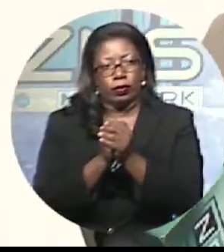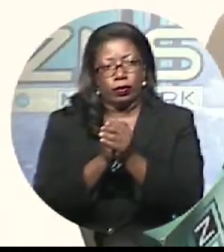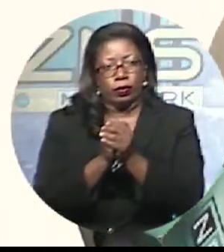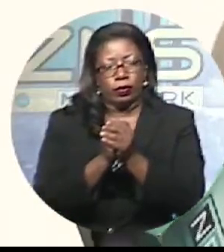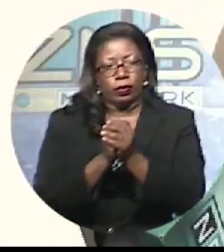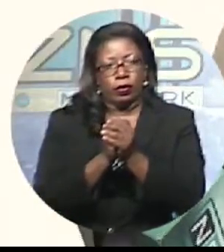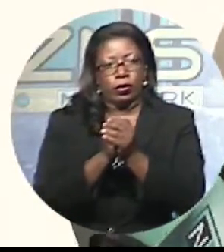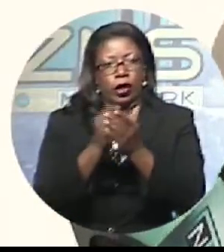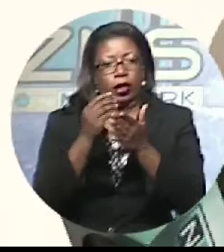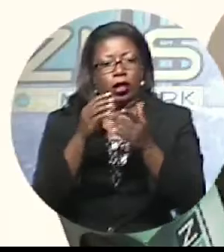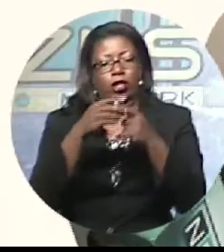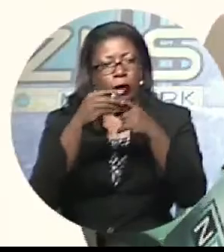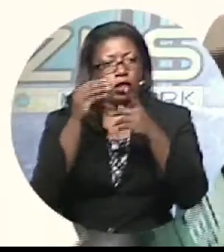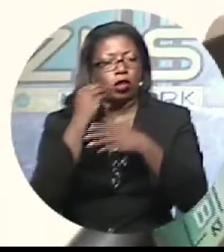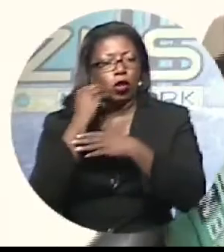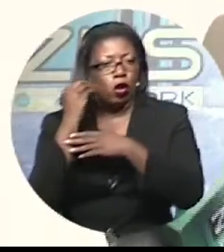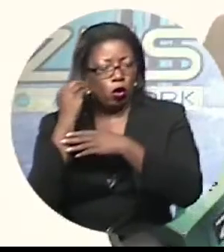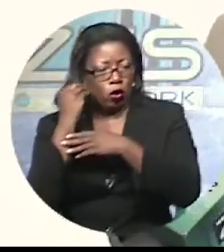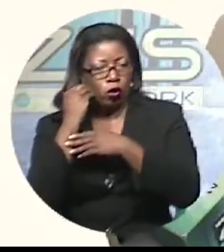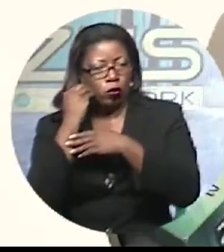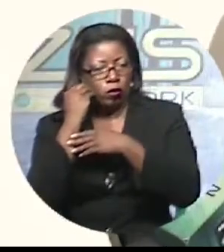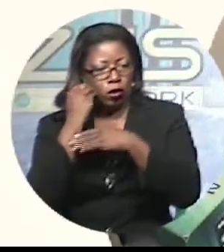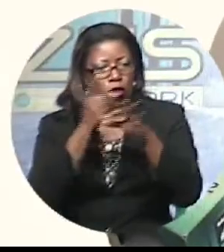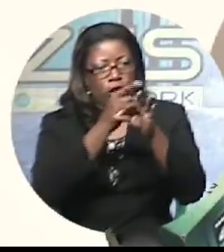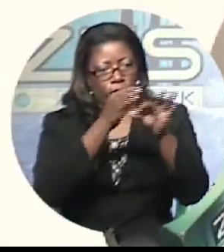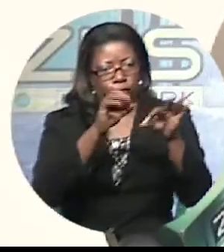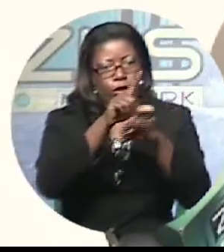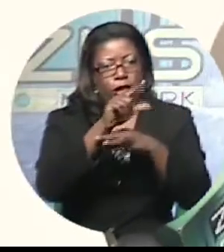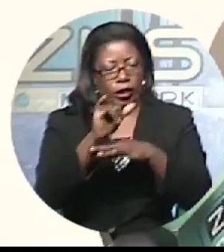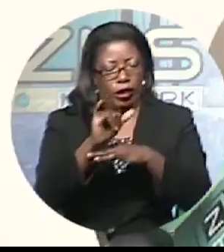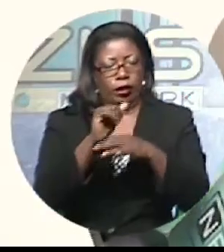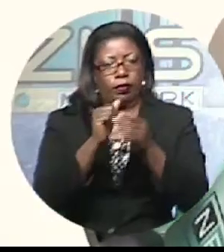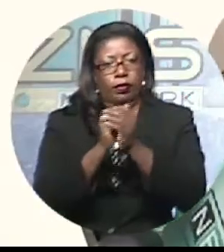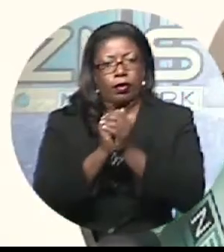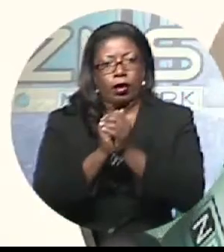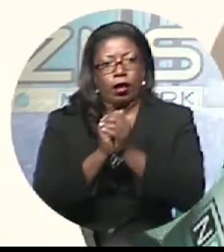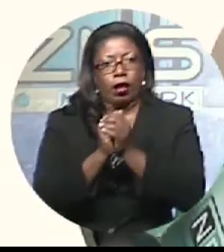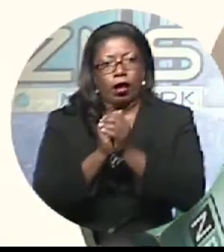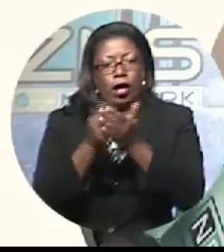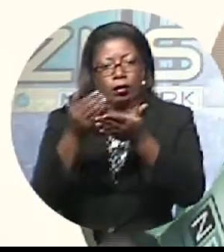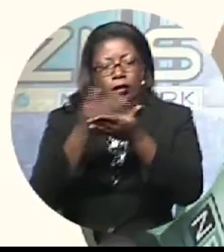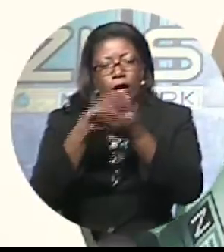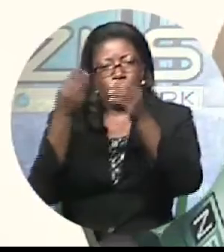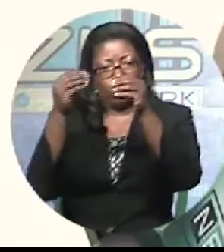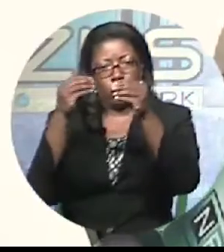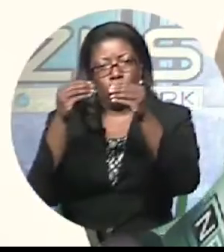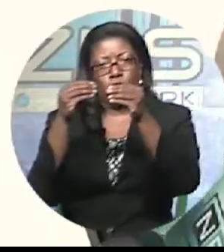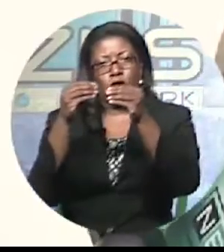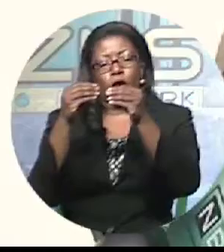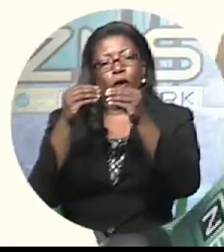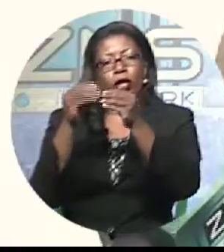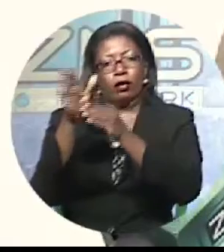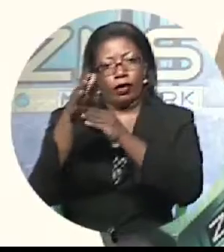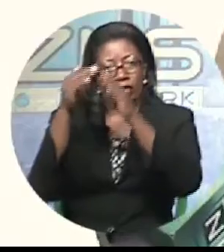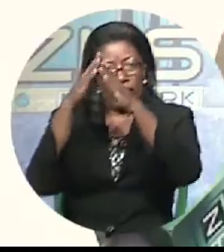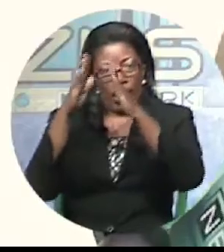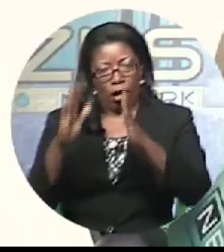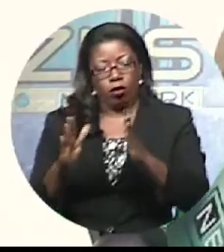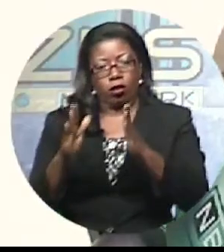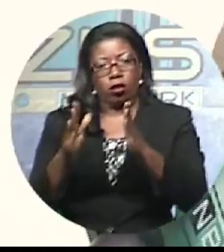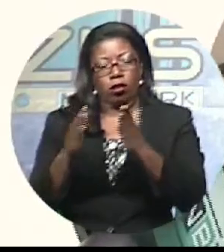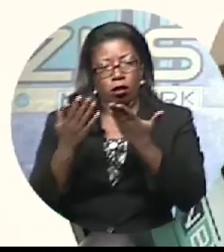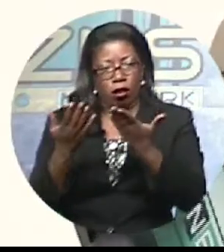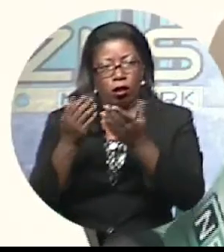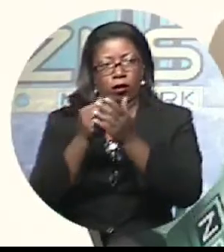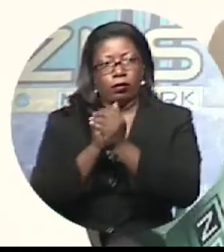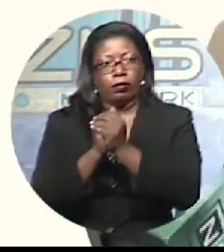charity. Others are being sold to fish houses in New Providence. And I am advised